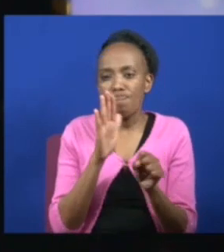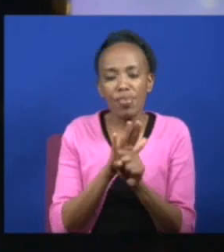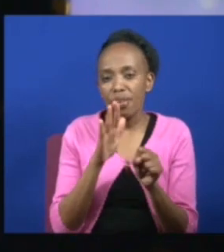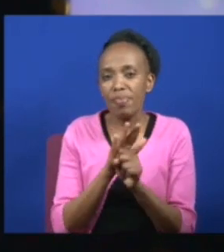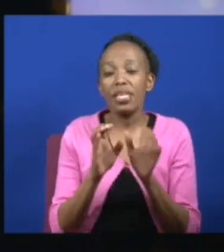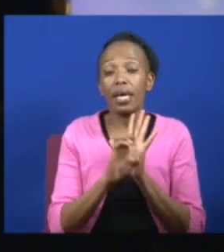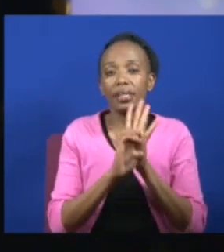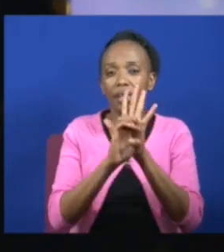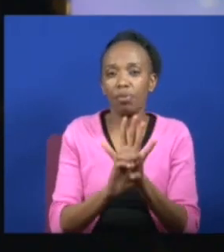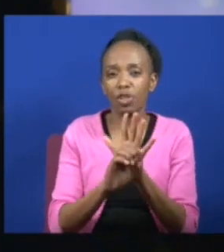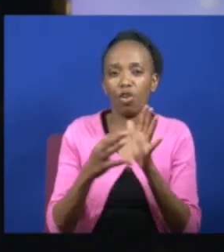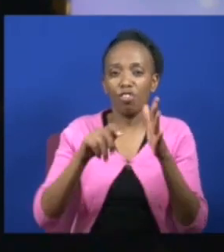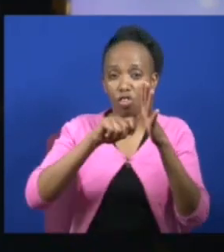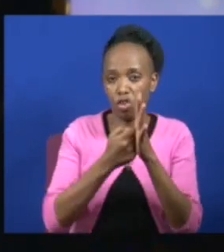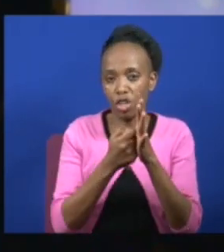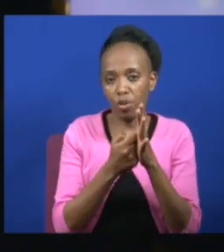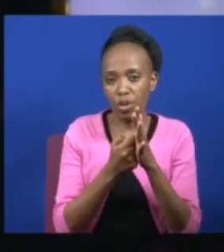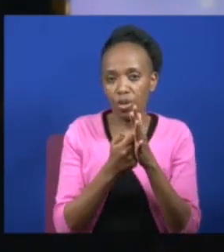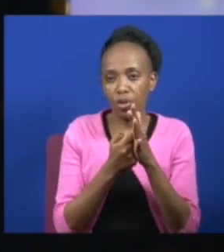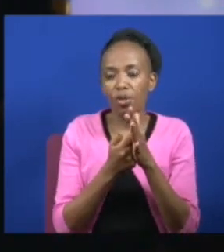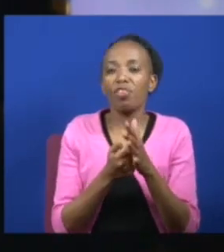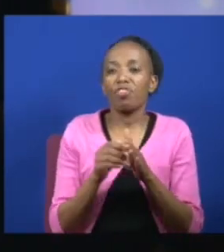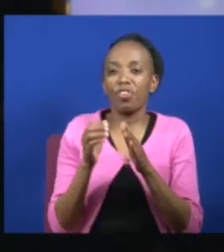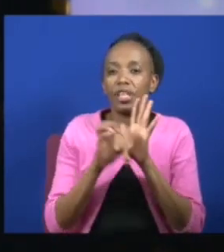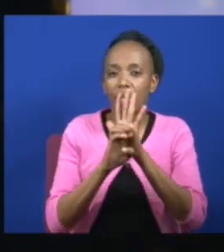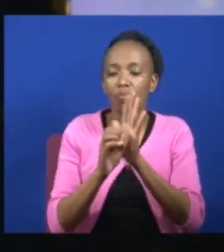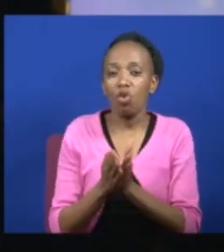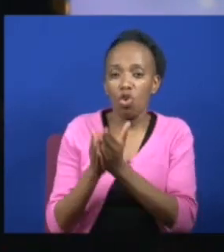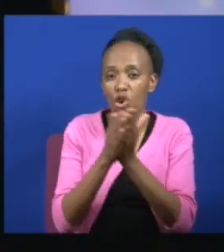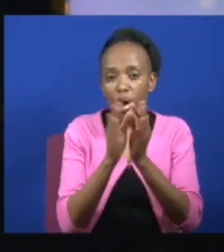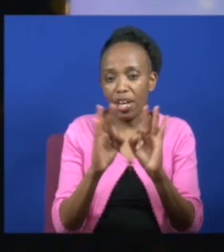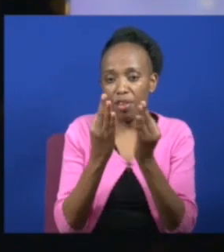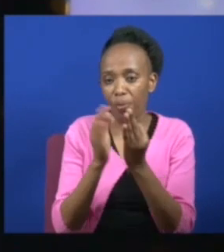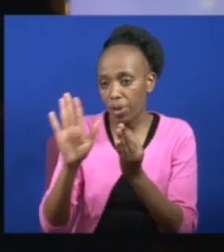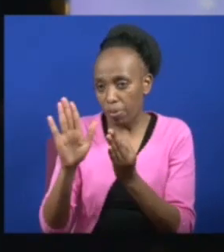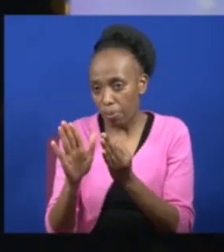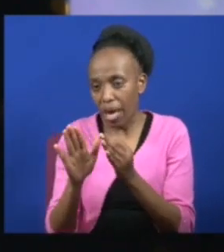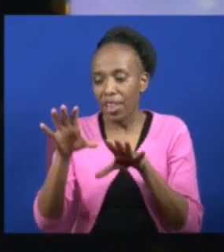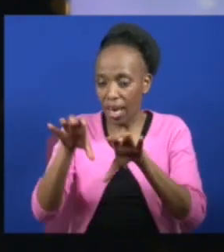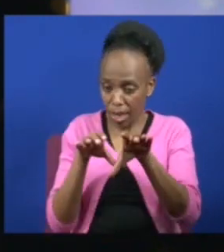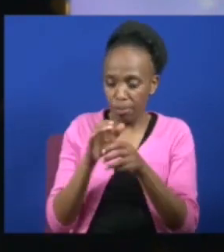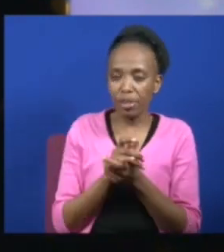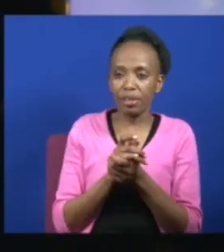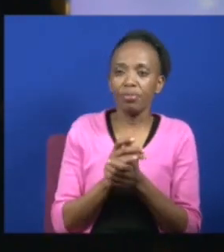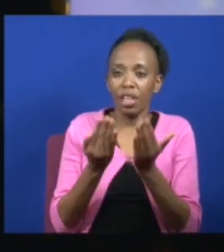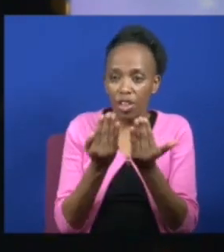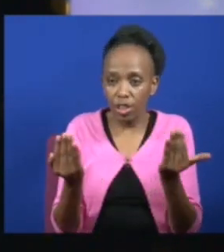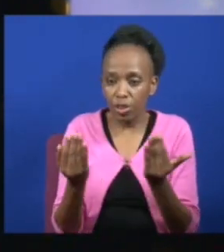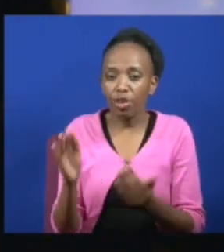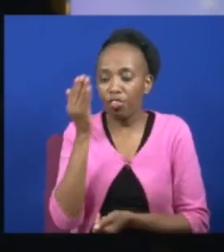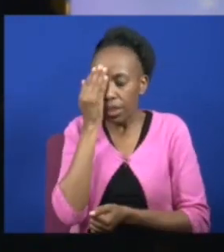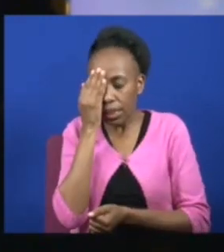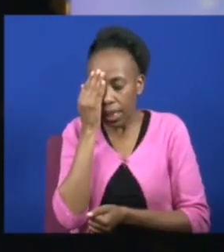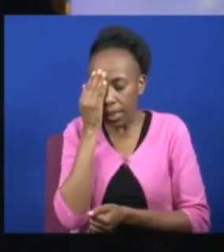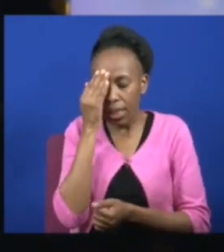many examples of lockdowns, like the one of Noah and his family and the animals. The children of